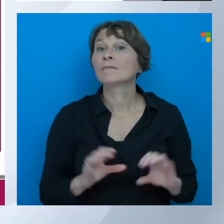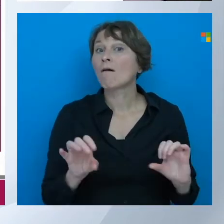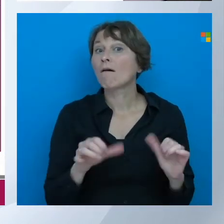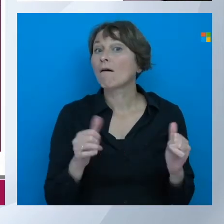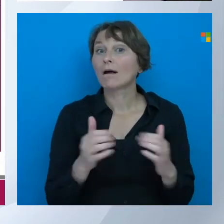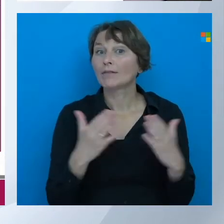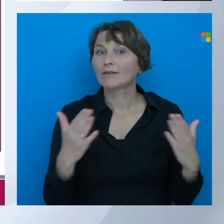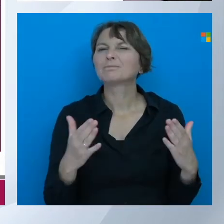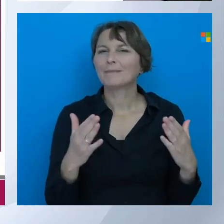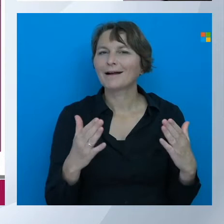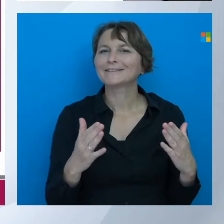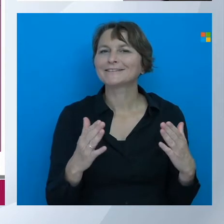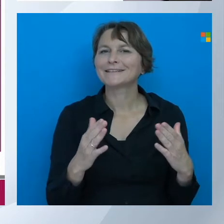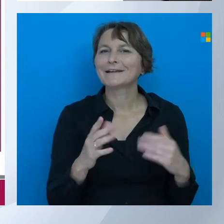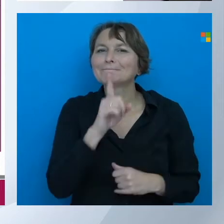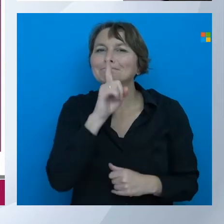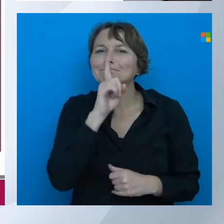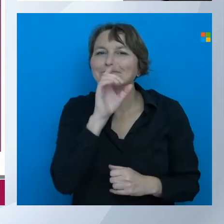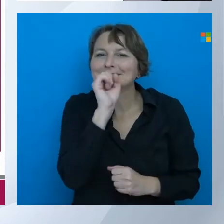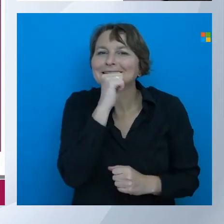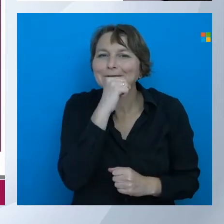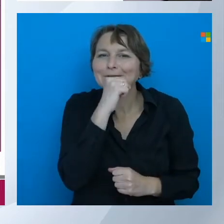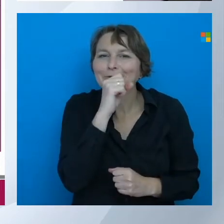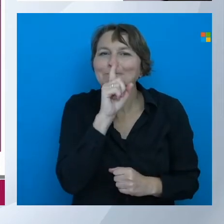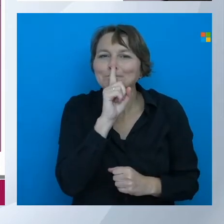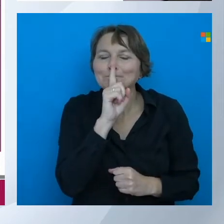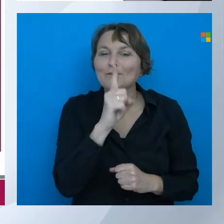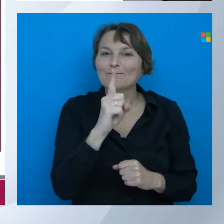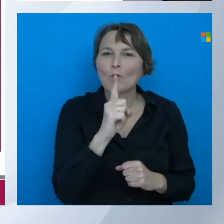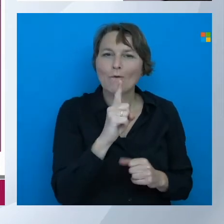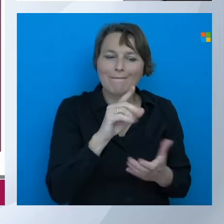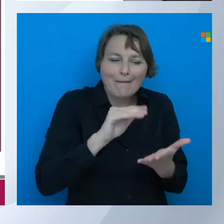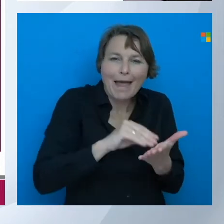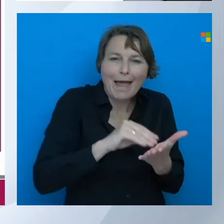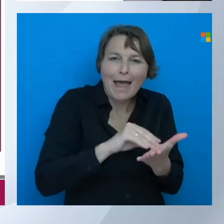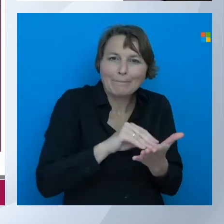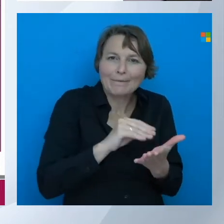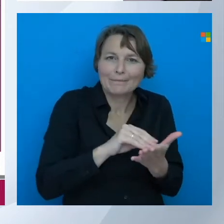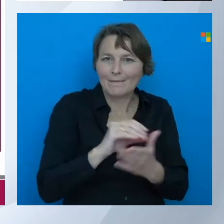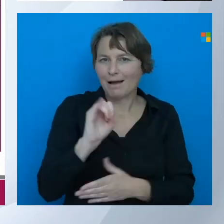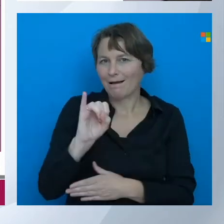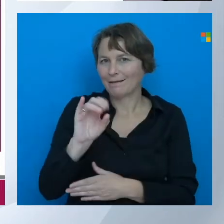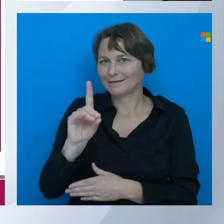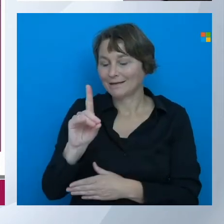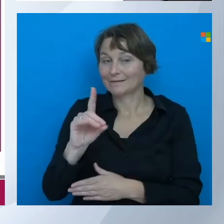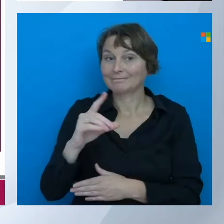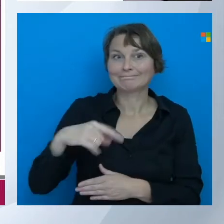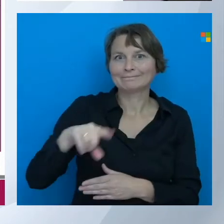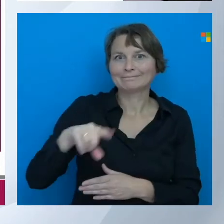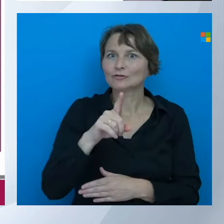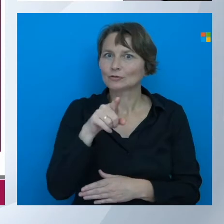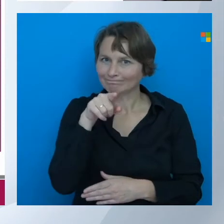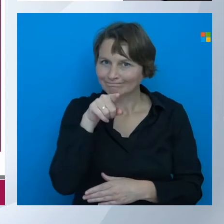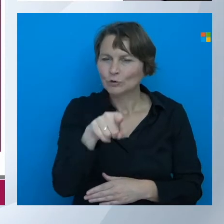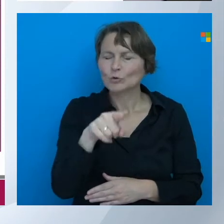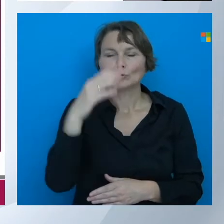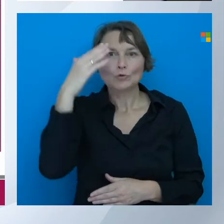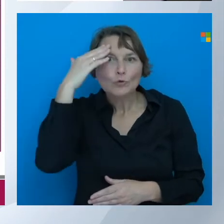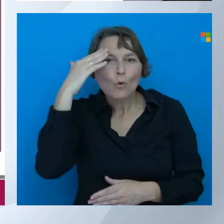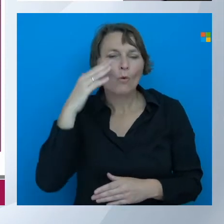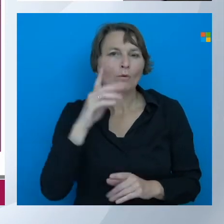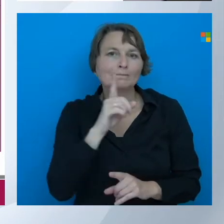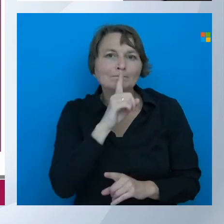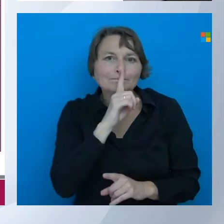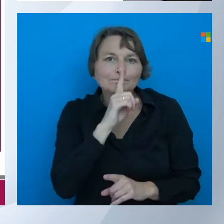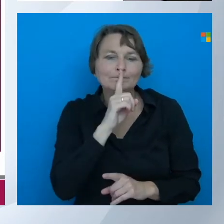secret for your app ID. And make sure that you note that secret as well, because once you leave that screen and